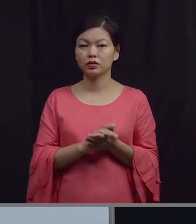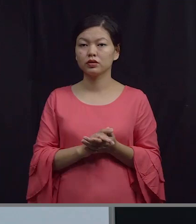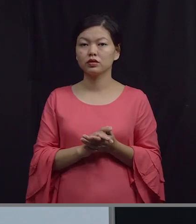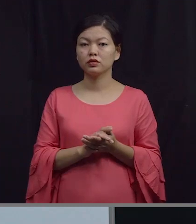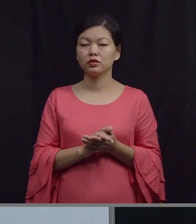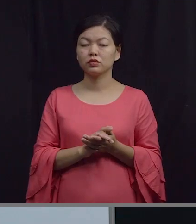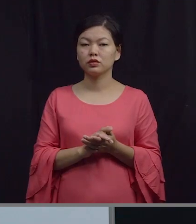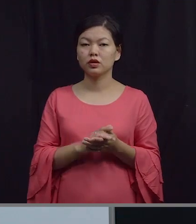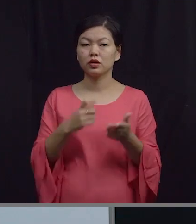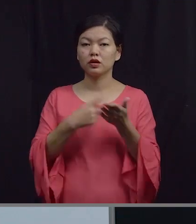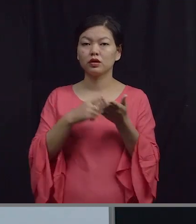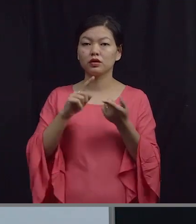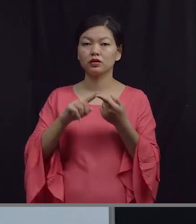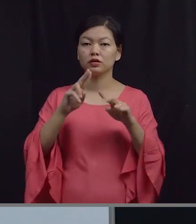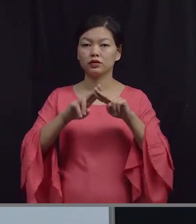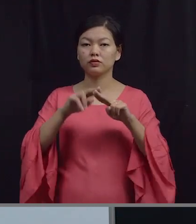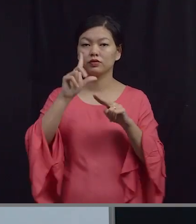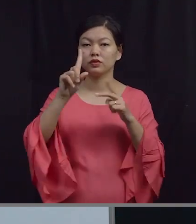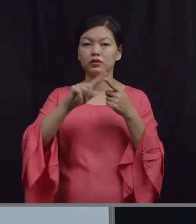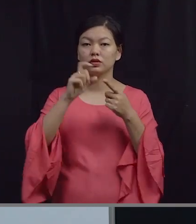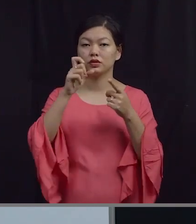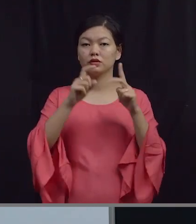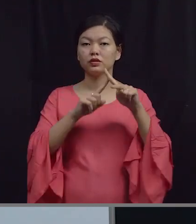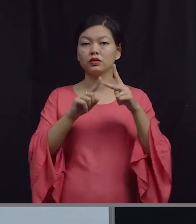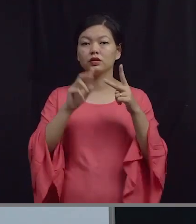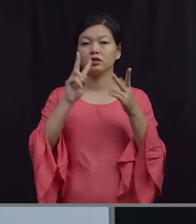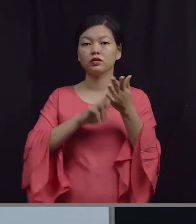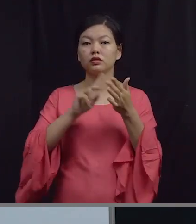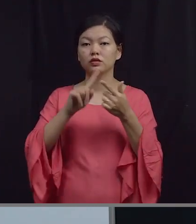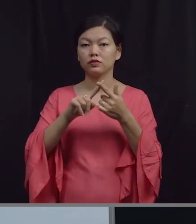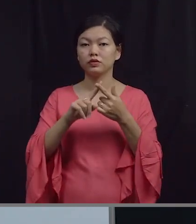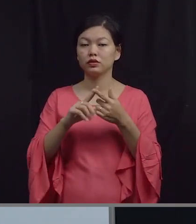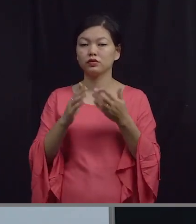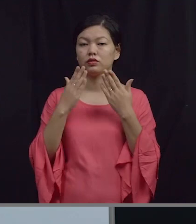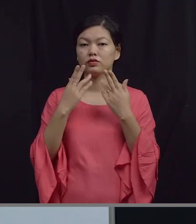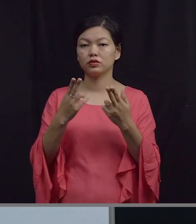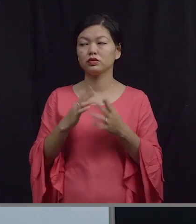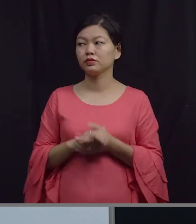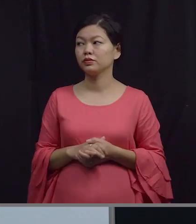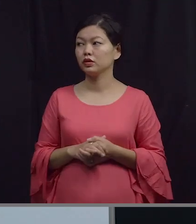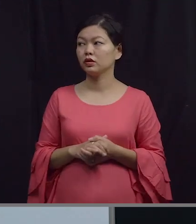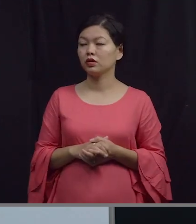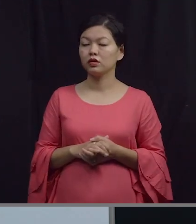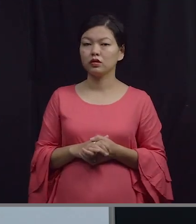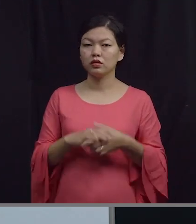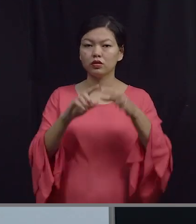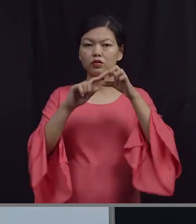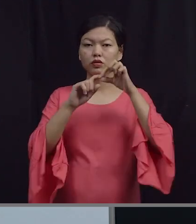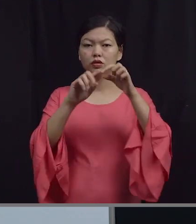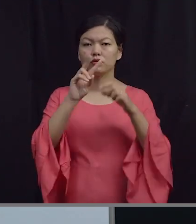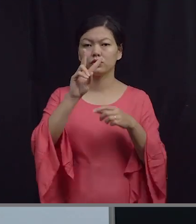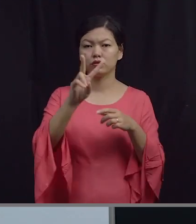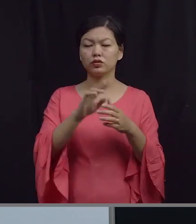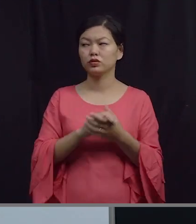the refractive index? Okay, so let's write what we have given. So in the question number 2, what you have given? Solution. So we